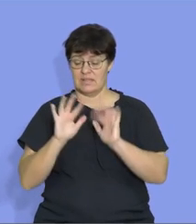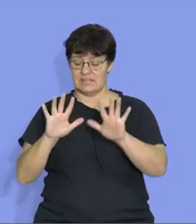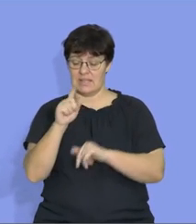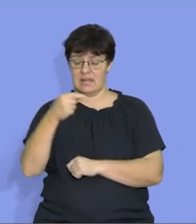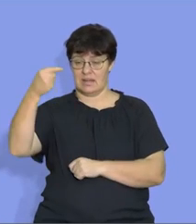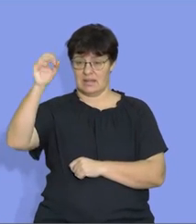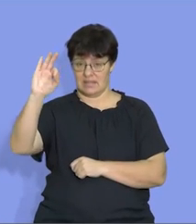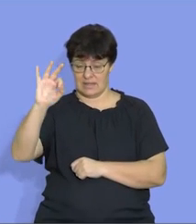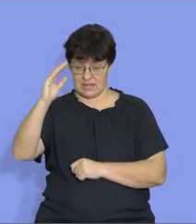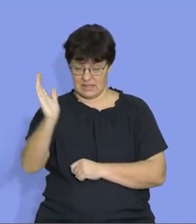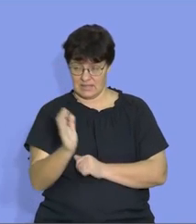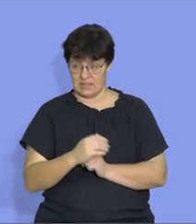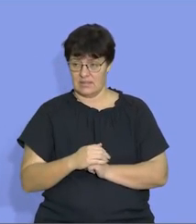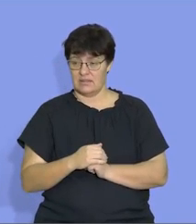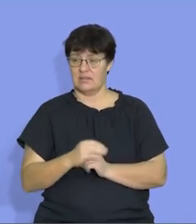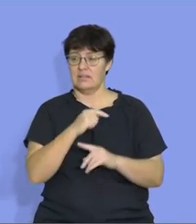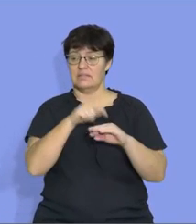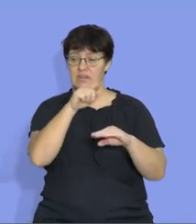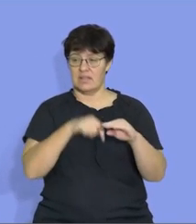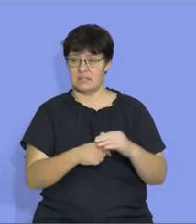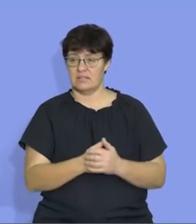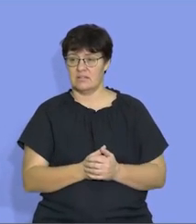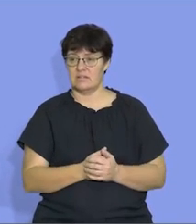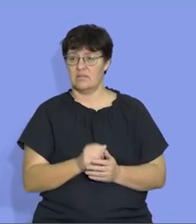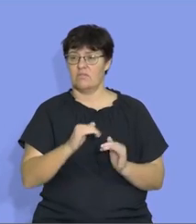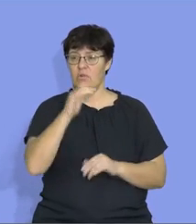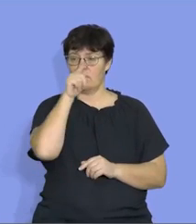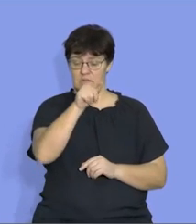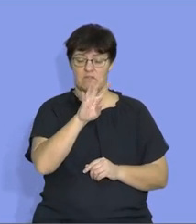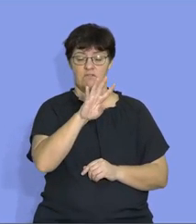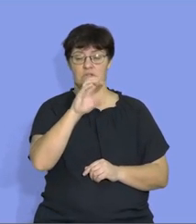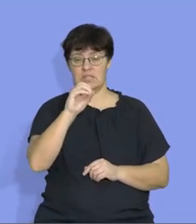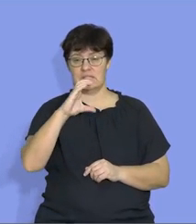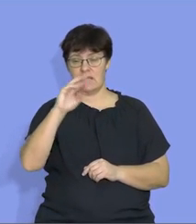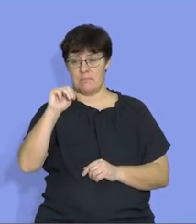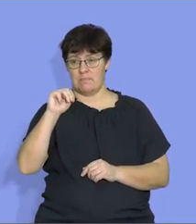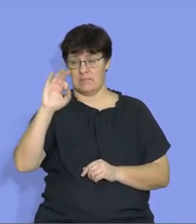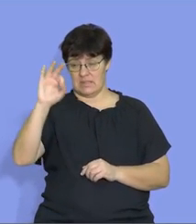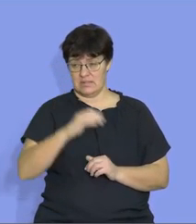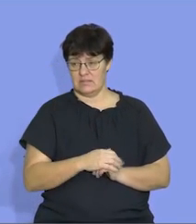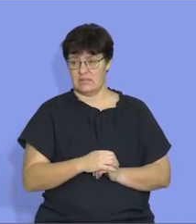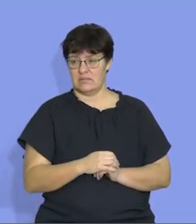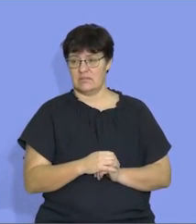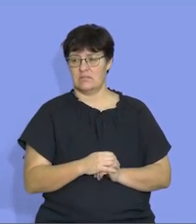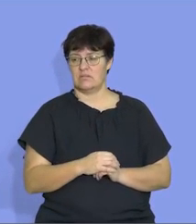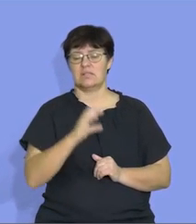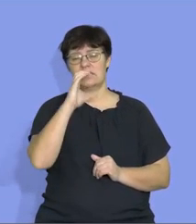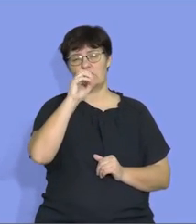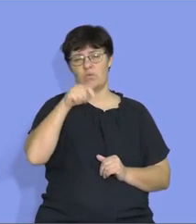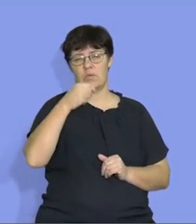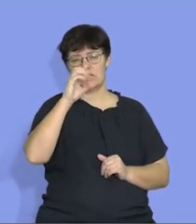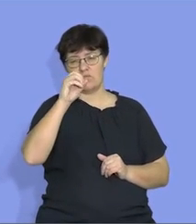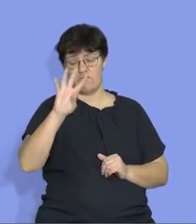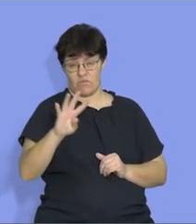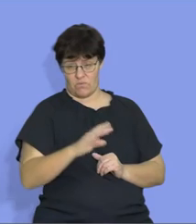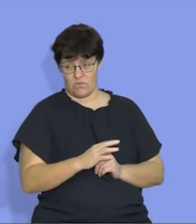minus 3, okay, divided by the volume, which is 40 cubic centimeters. 40 is 0.04